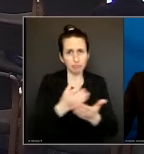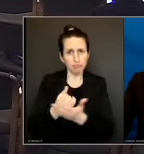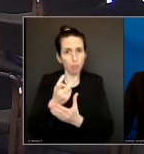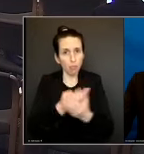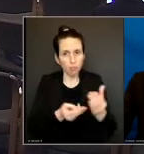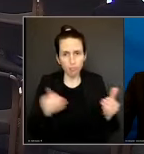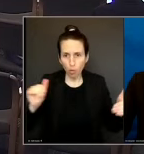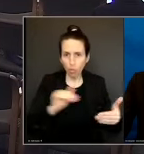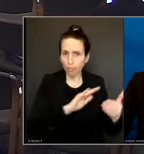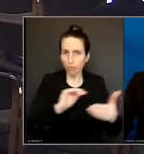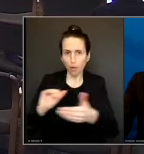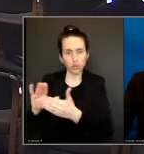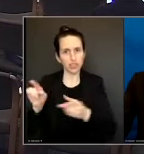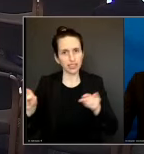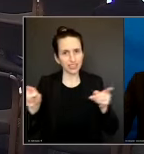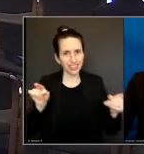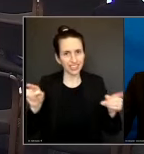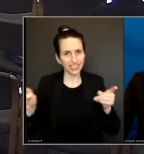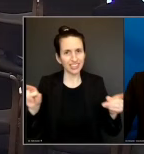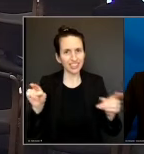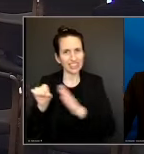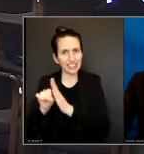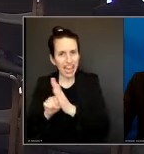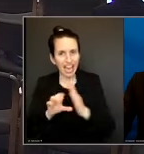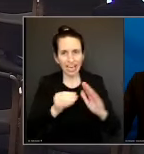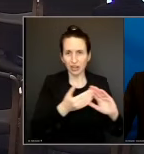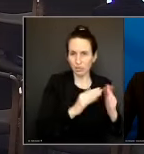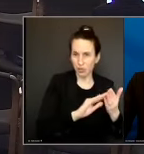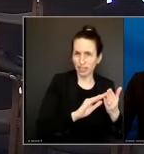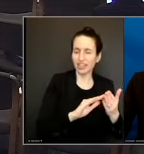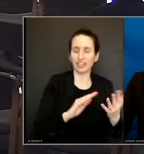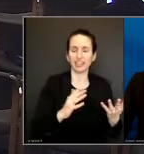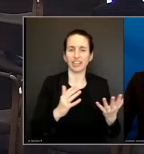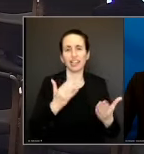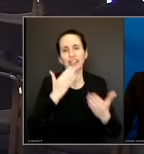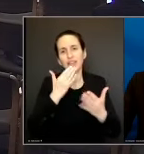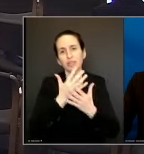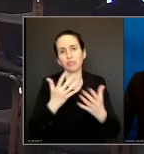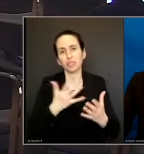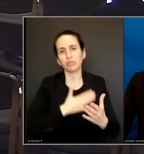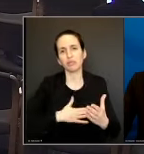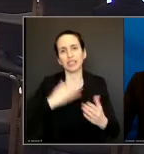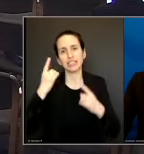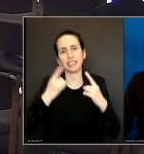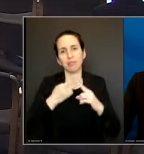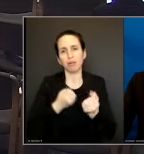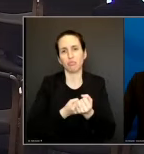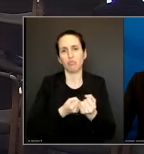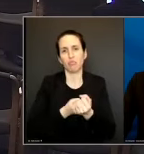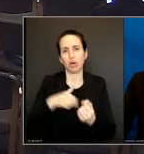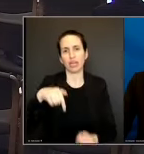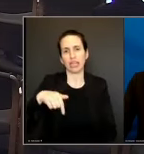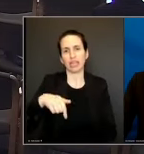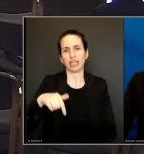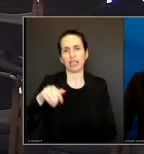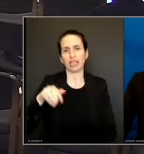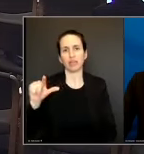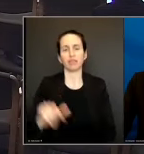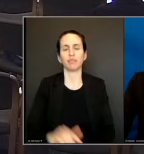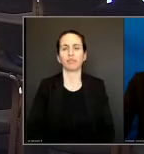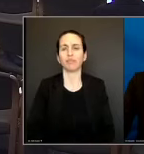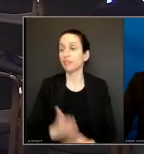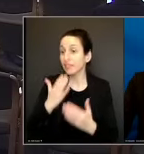can offer. Thank you so much. Please consider support of this bill. Thank you so